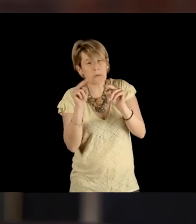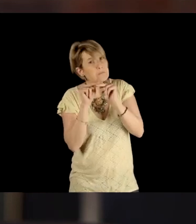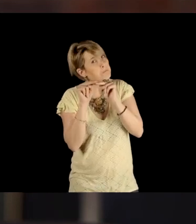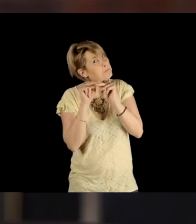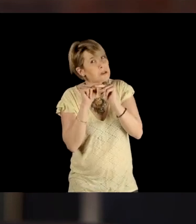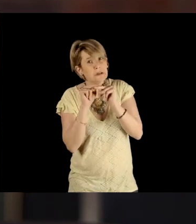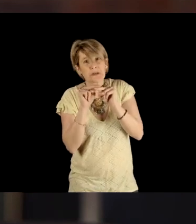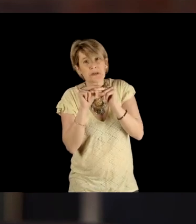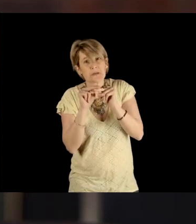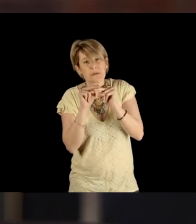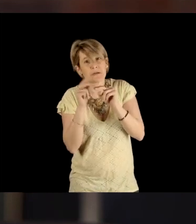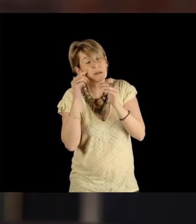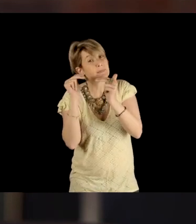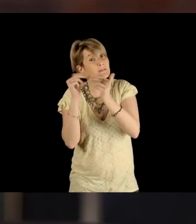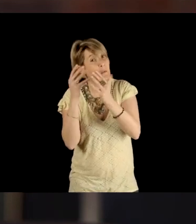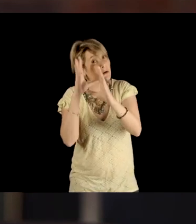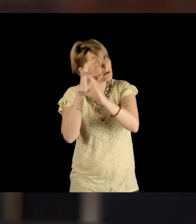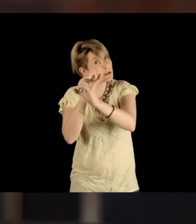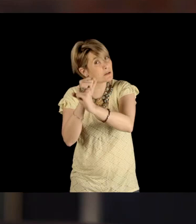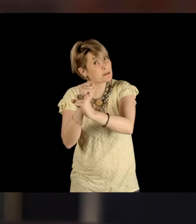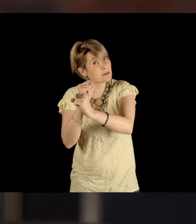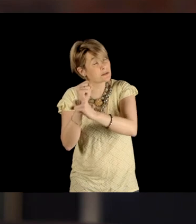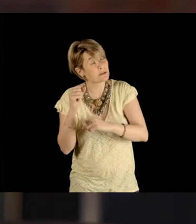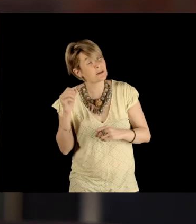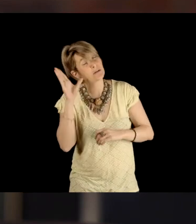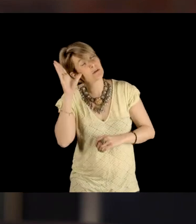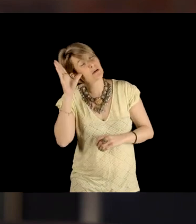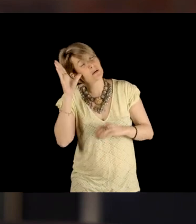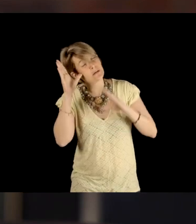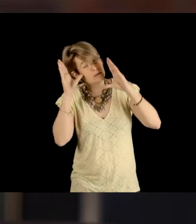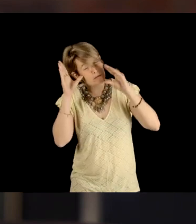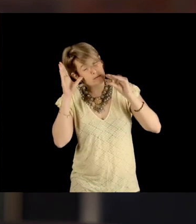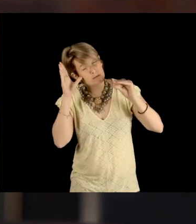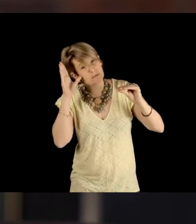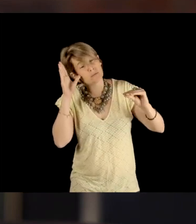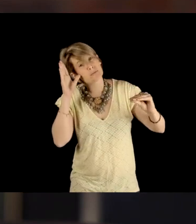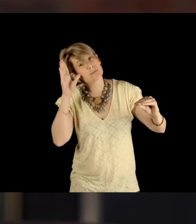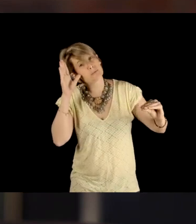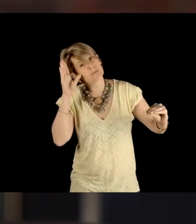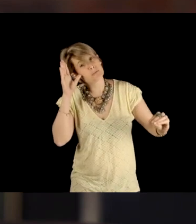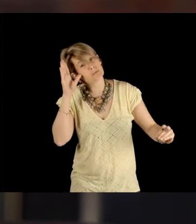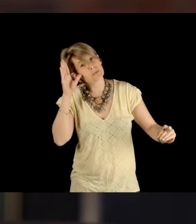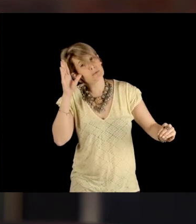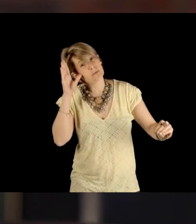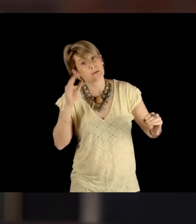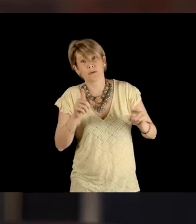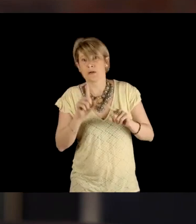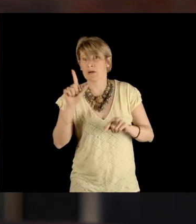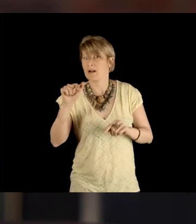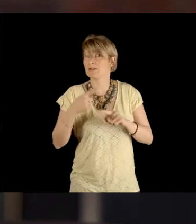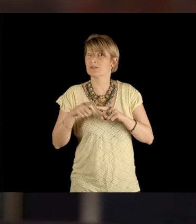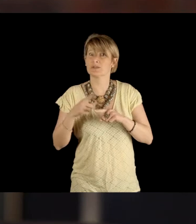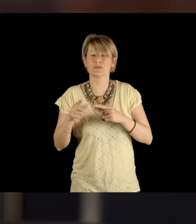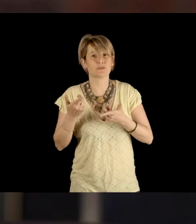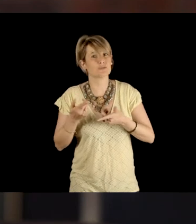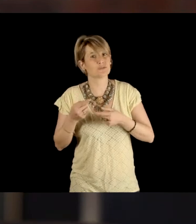evolution at a consciousness level. Doing unwanted things brings you down. Doing